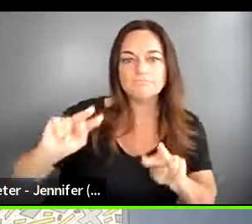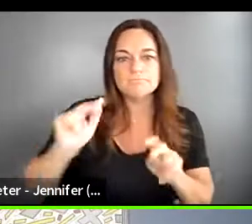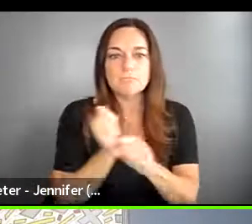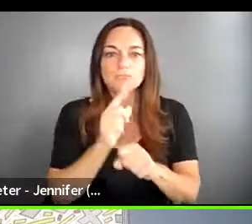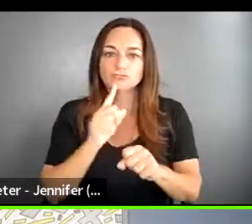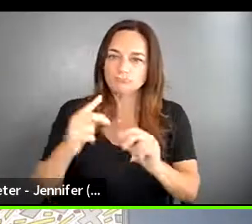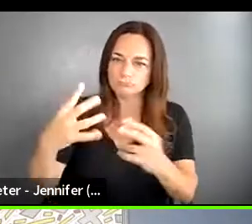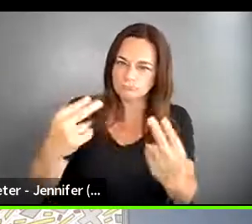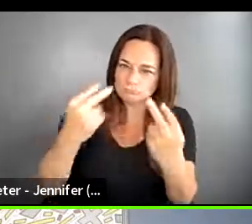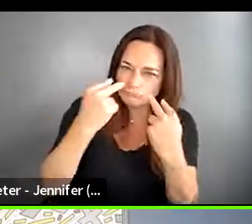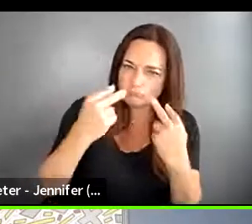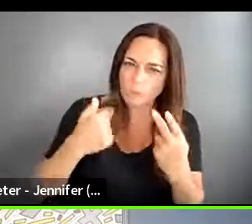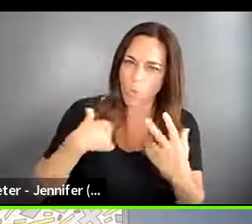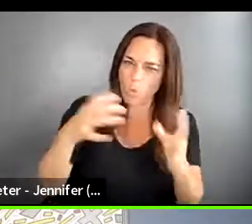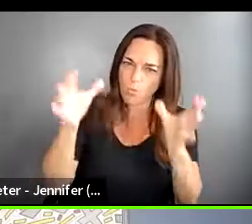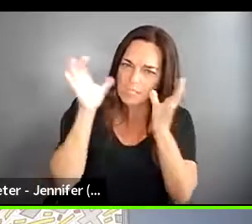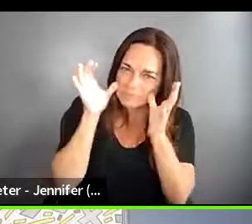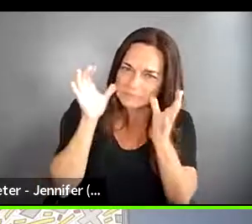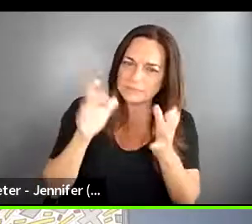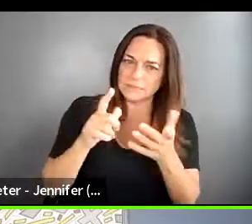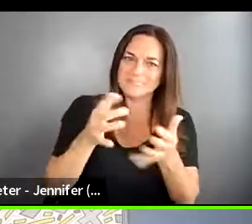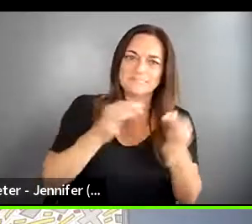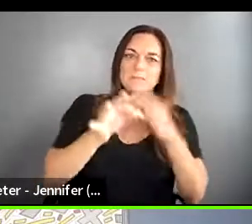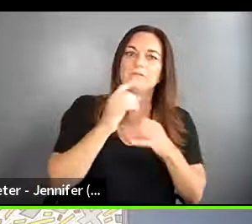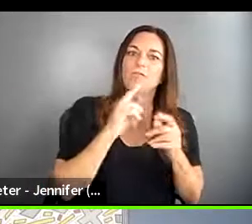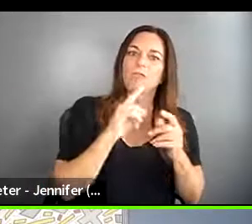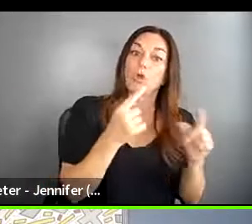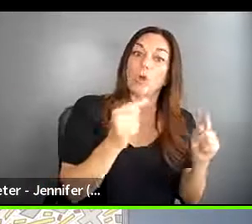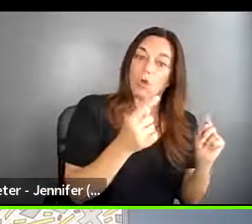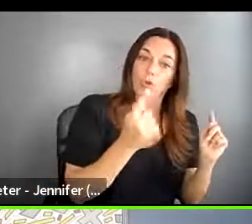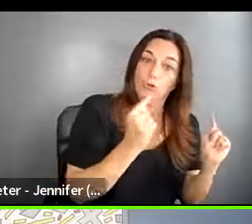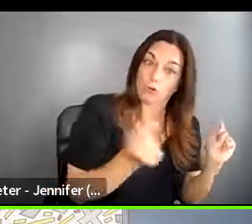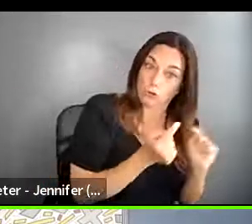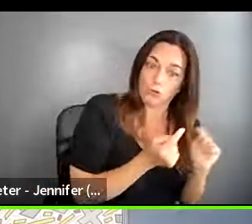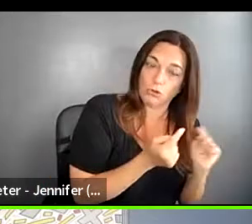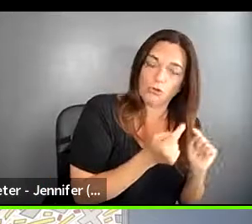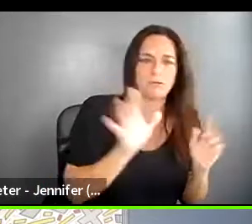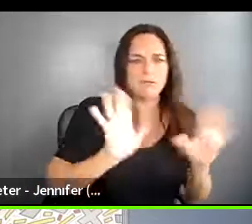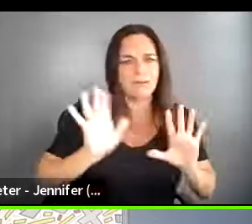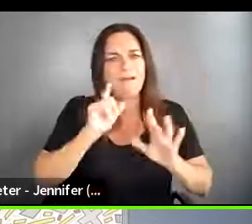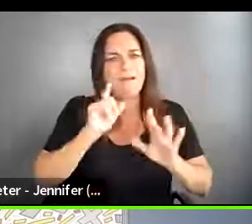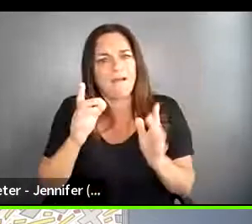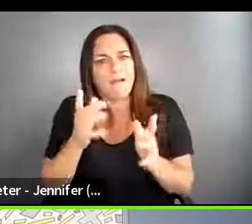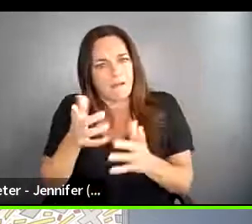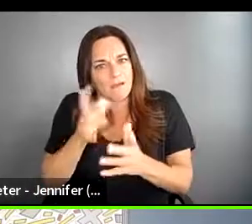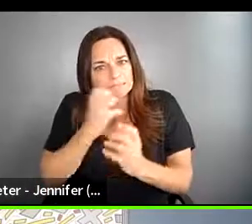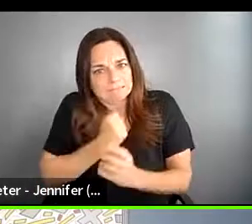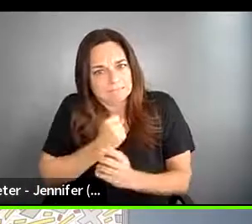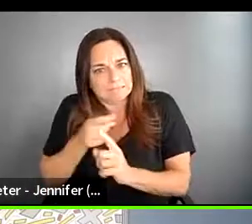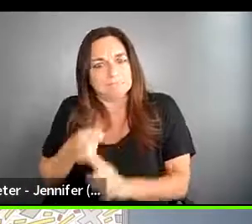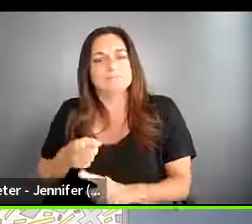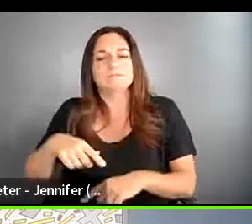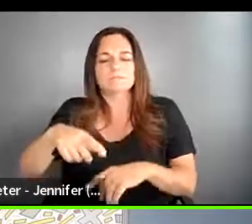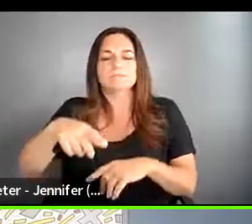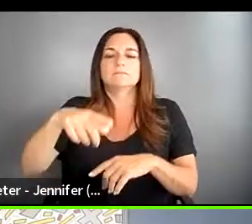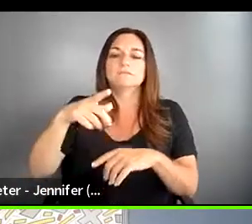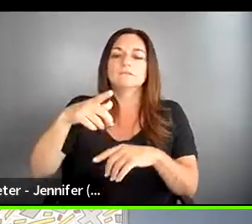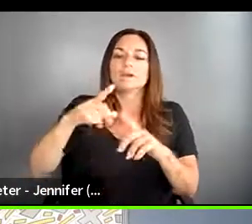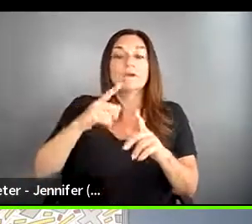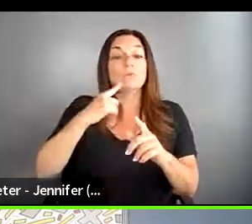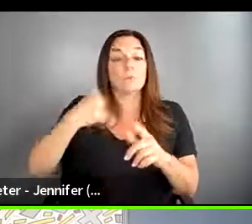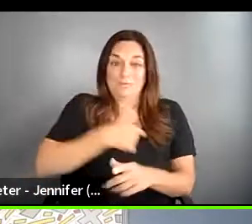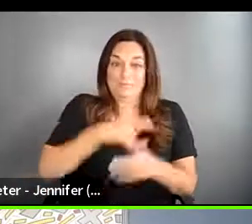could choose to help instead of harm. We must be strategic and measured as we continue to dismantle these systems of